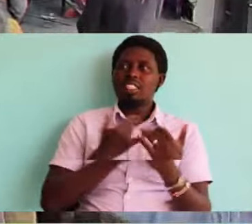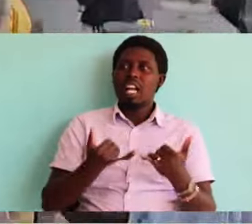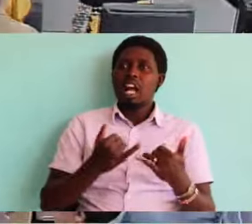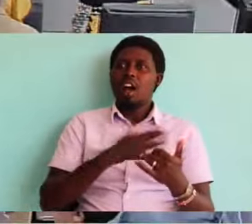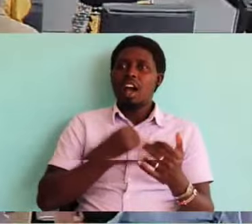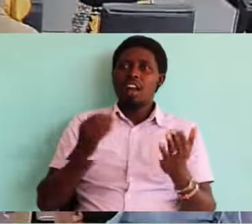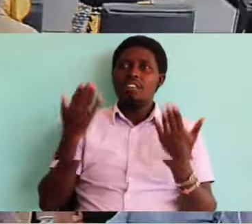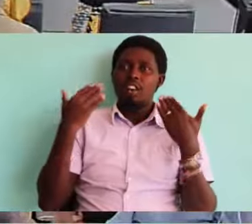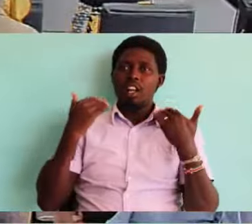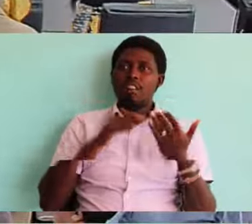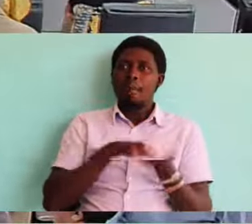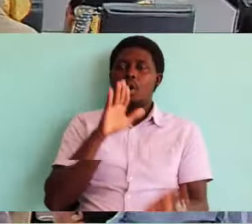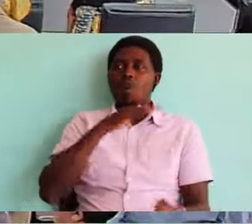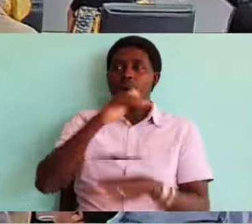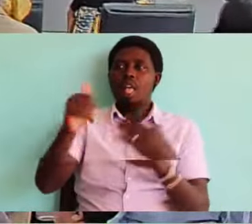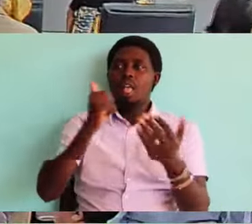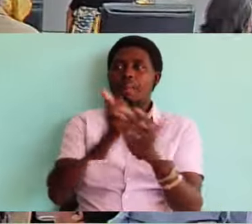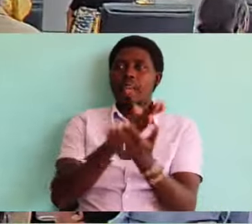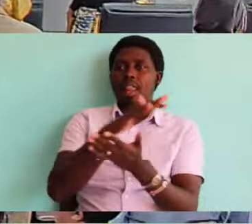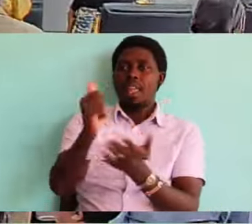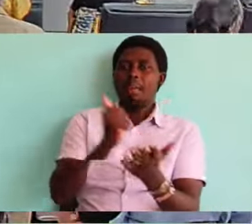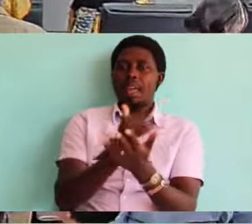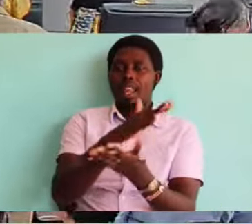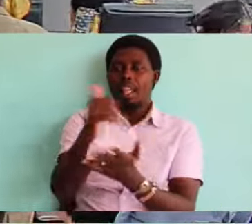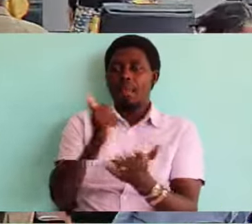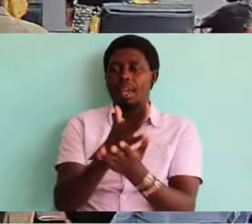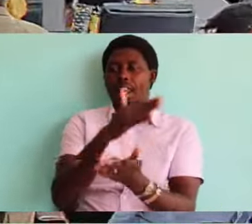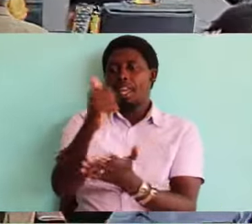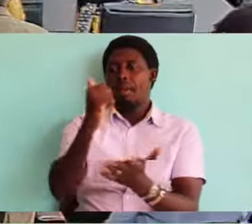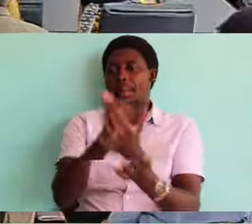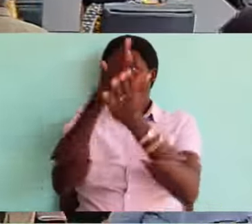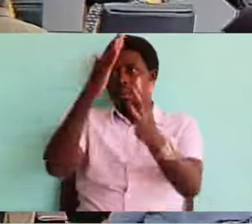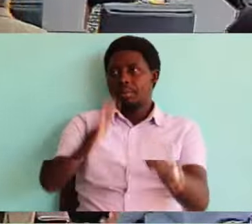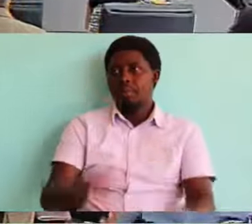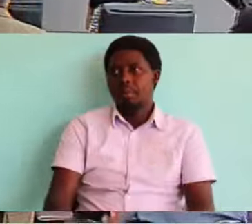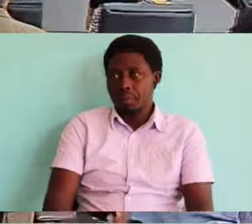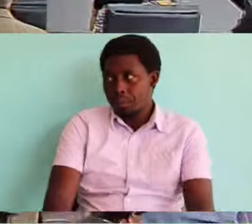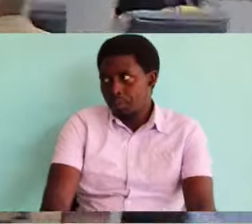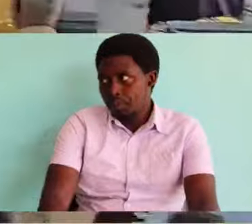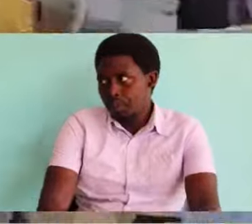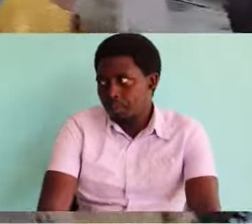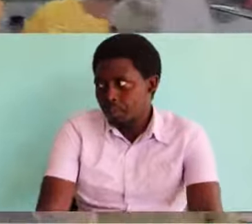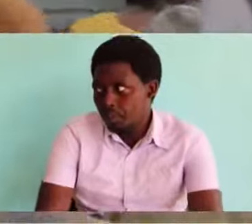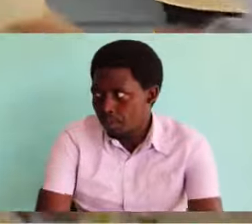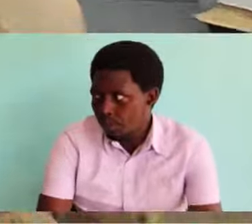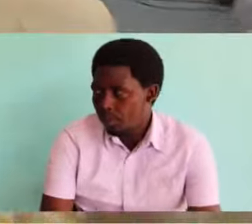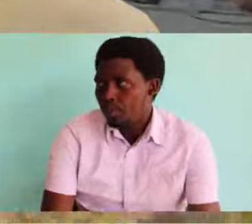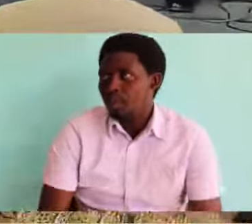forevermore. Amen. God bless you and favor you throughout this week.